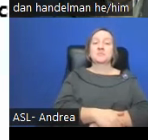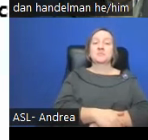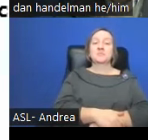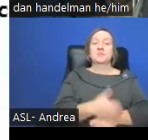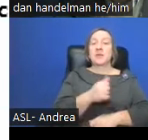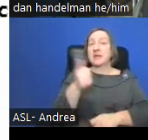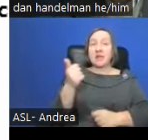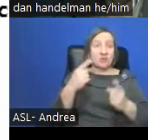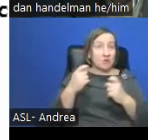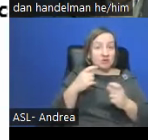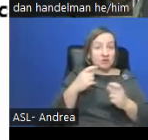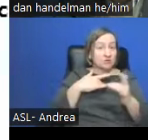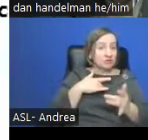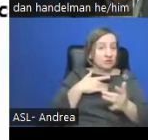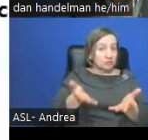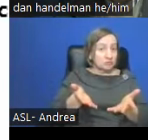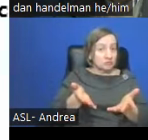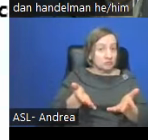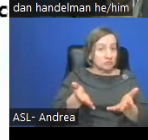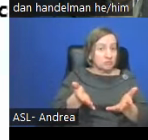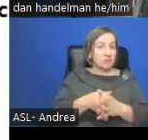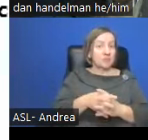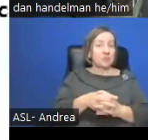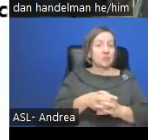Any other questions or concerns?